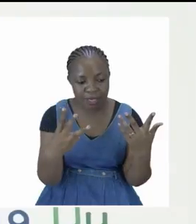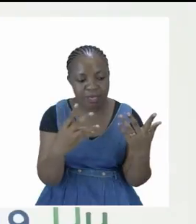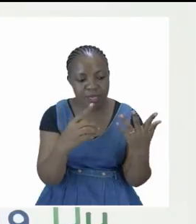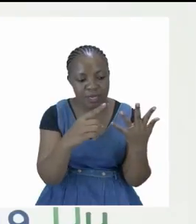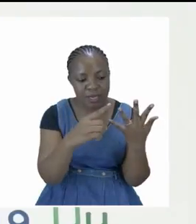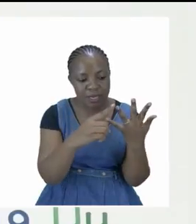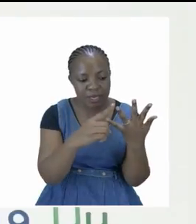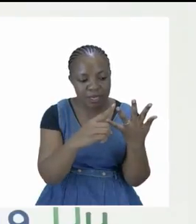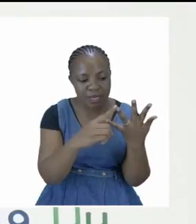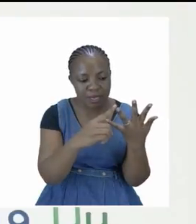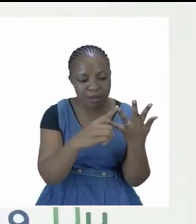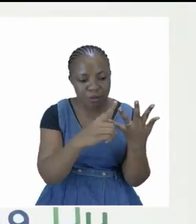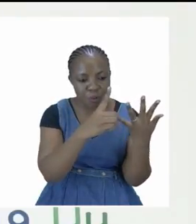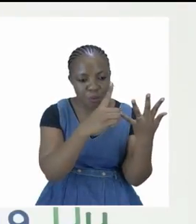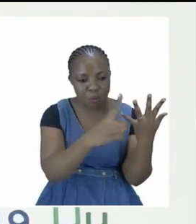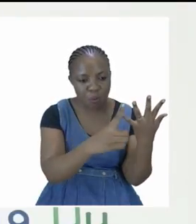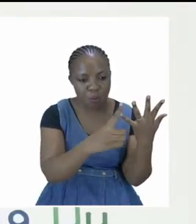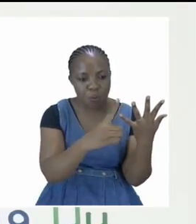113,